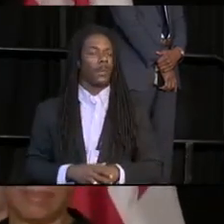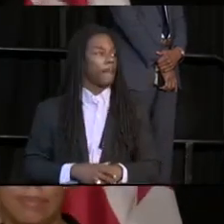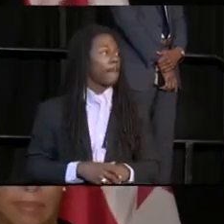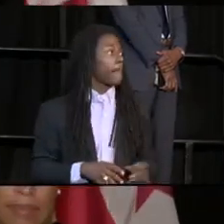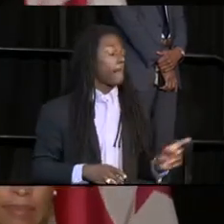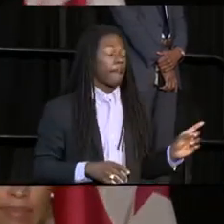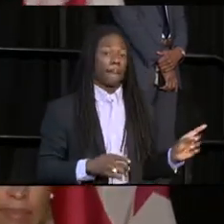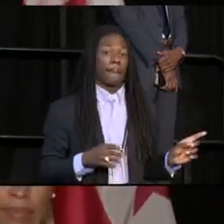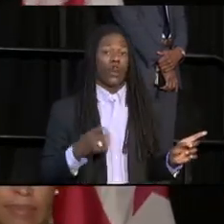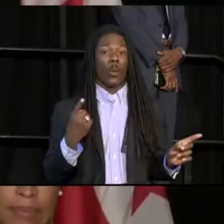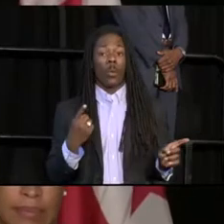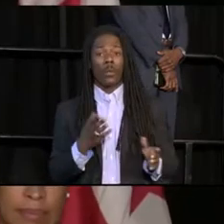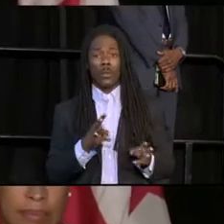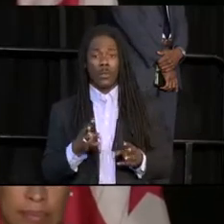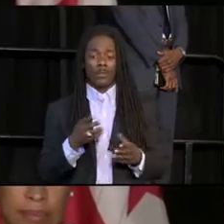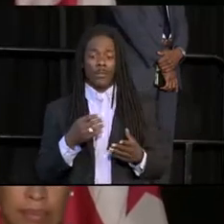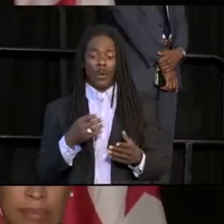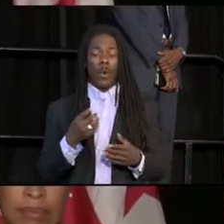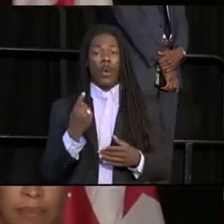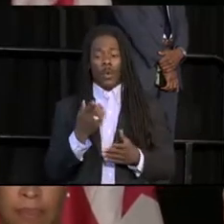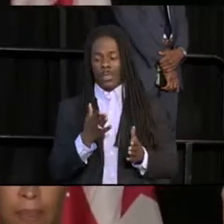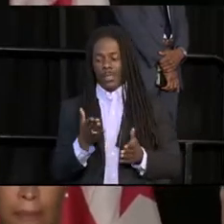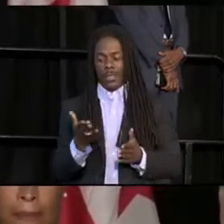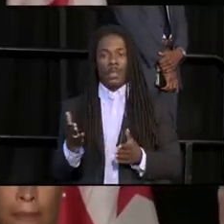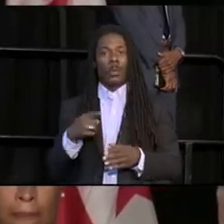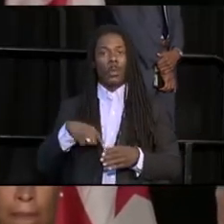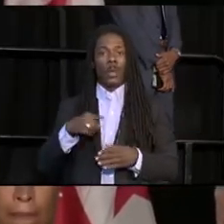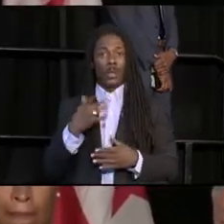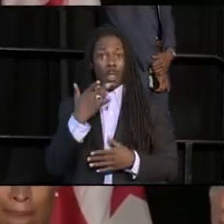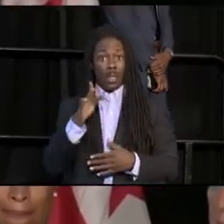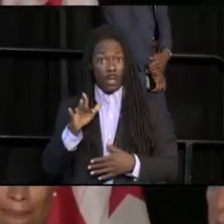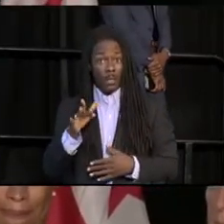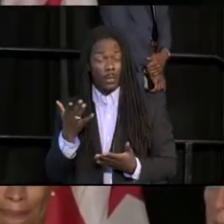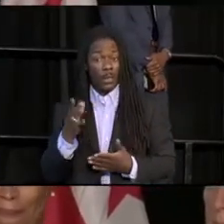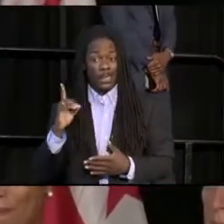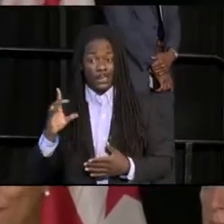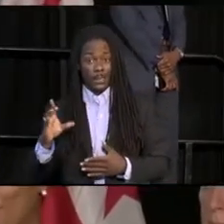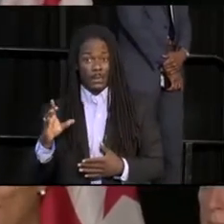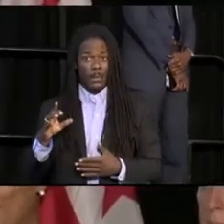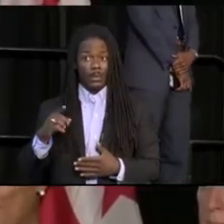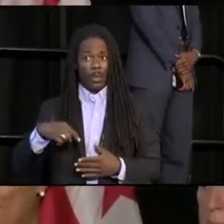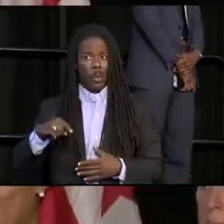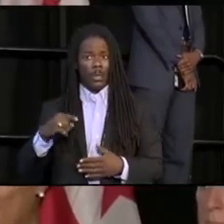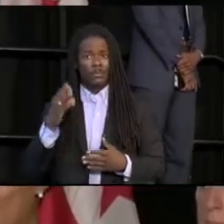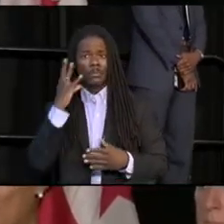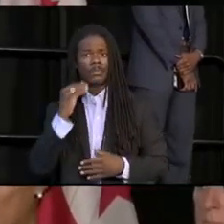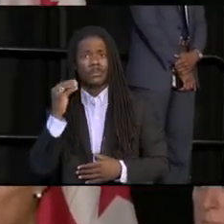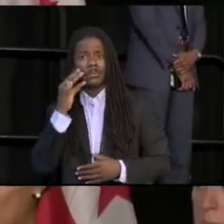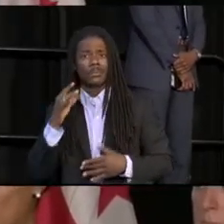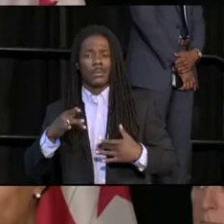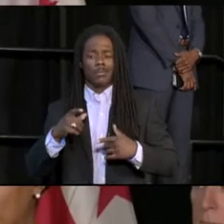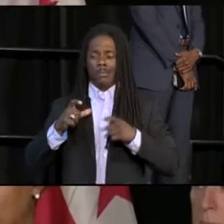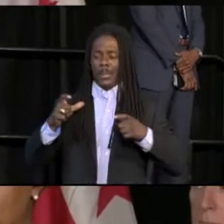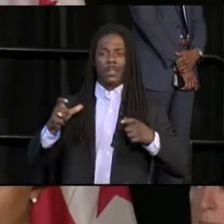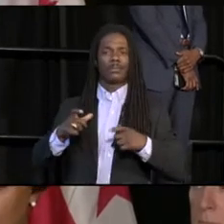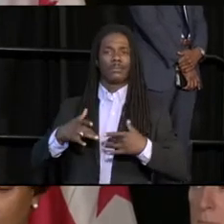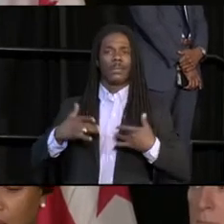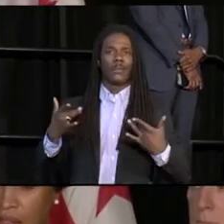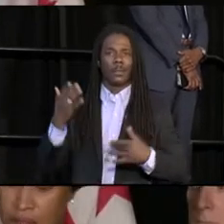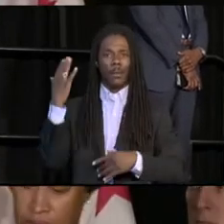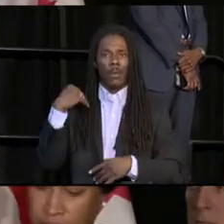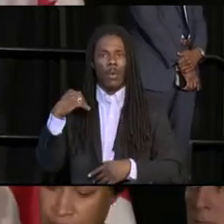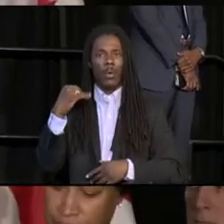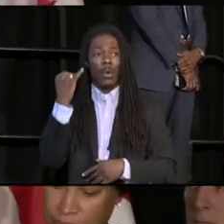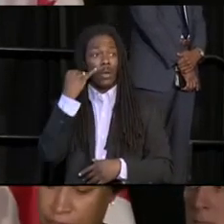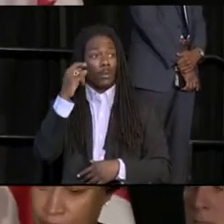So one of the things that we're fortunate here in Washington, D.C. is we have had these large events in the past. If you remember President